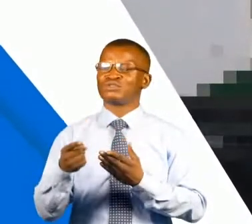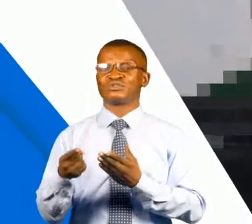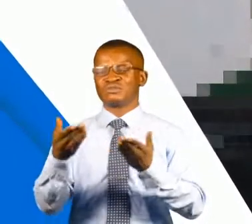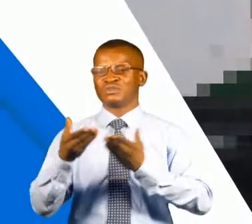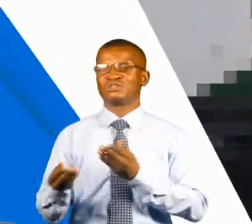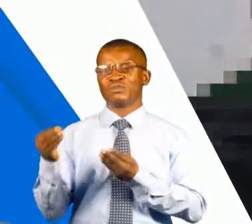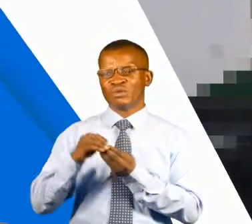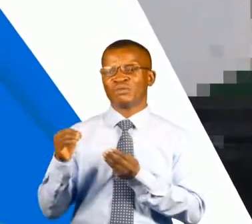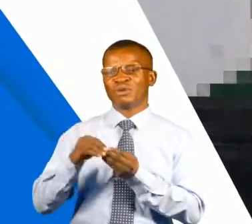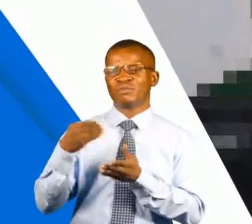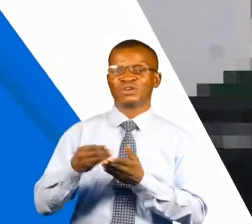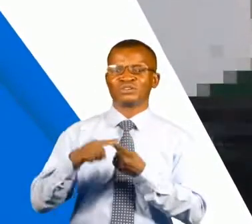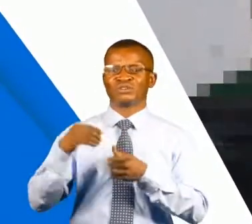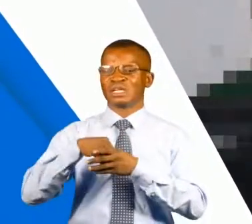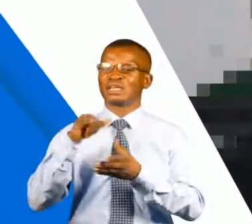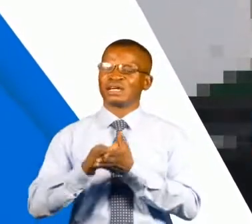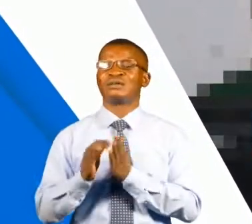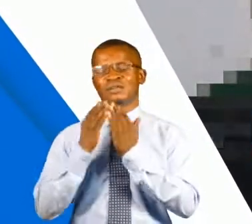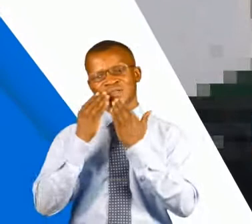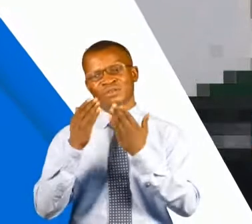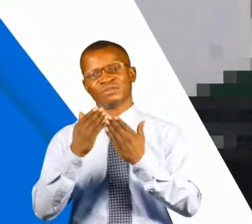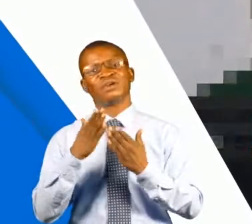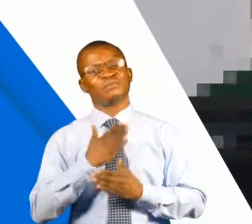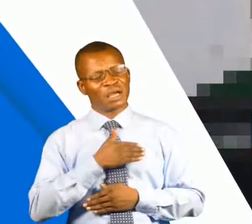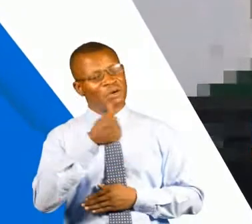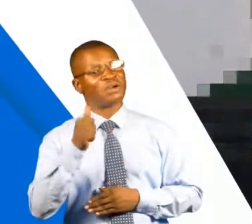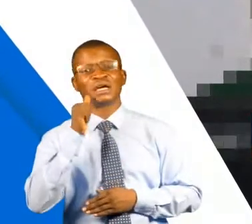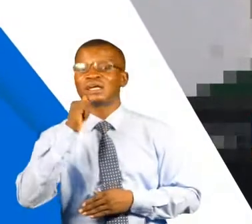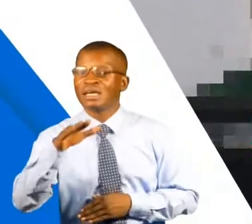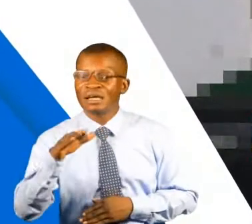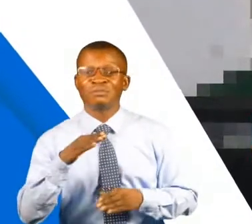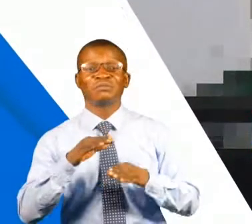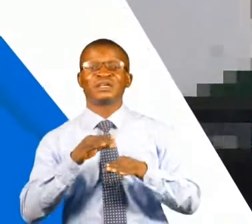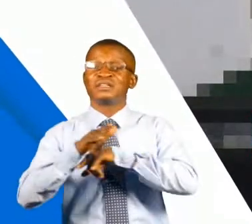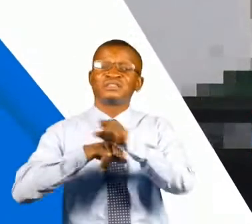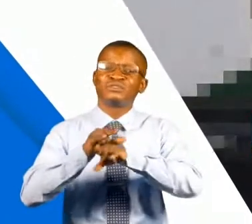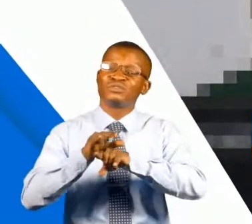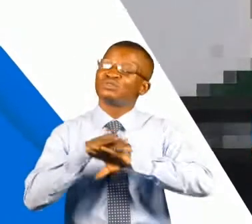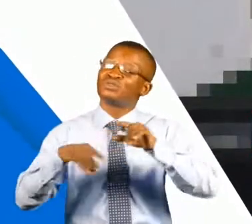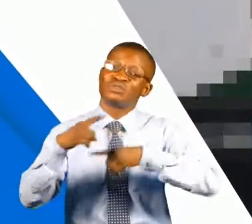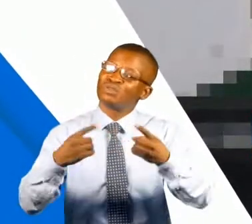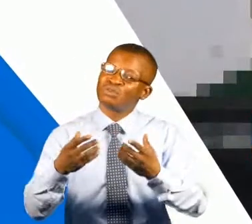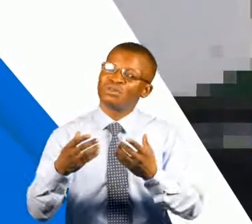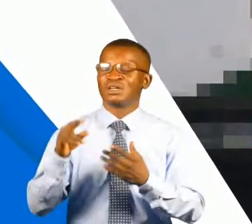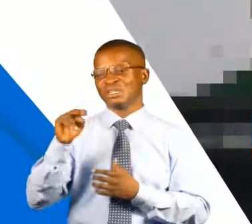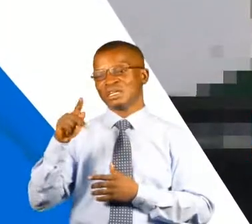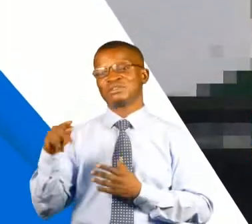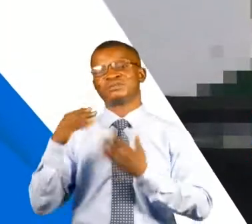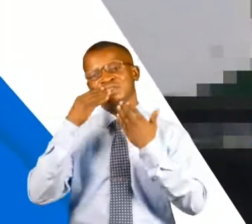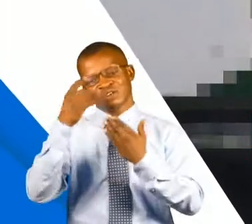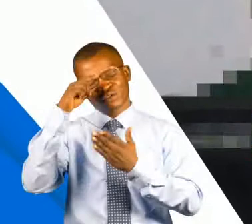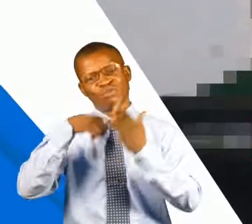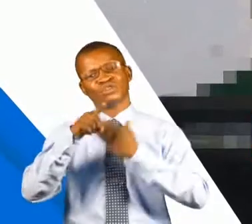you bring your money, more money will enter that pocket. I thank you. Please, my fellow guests, where they deceive you, please don't go. I'm begging